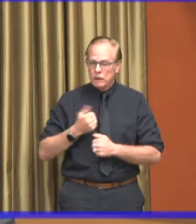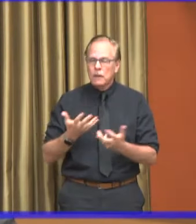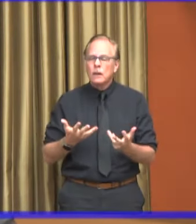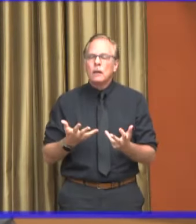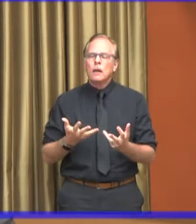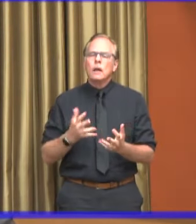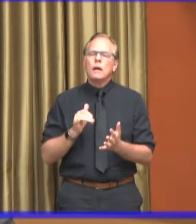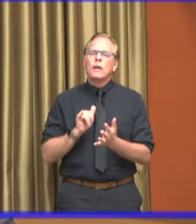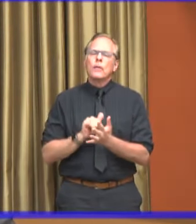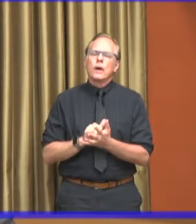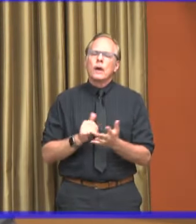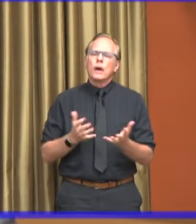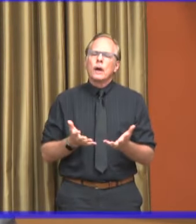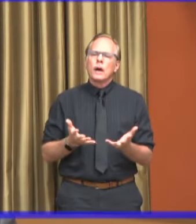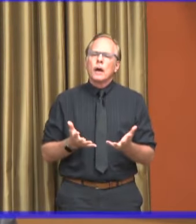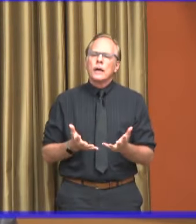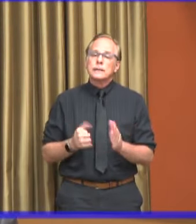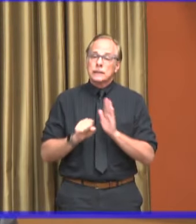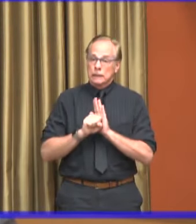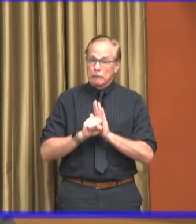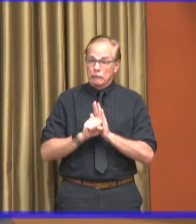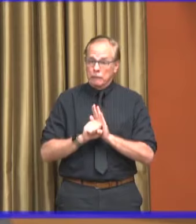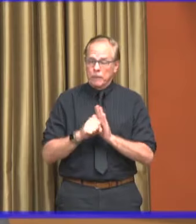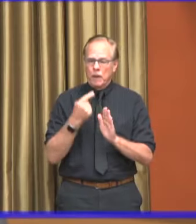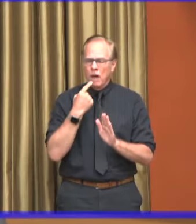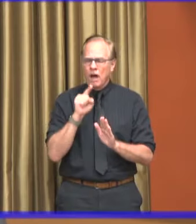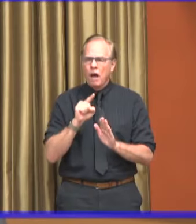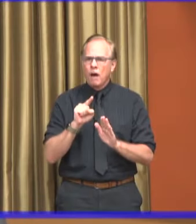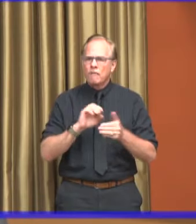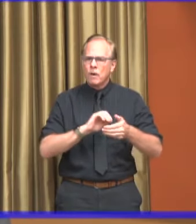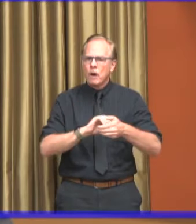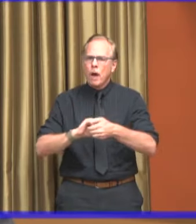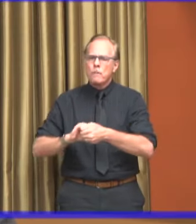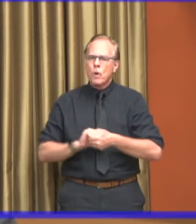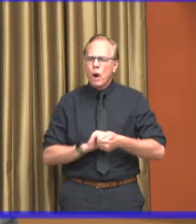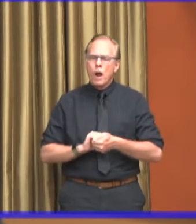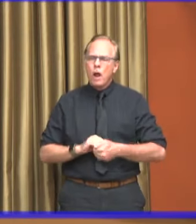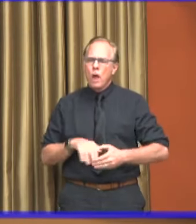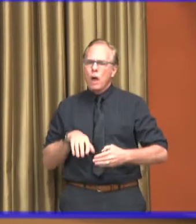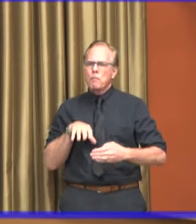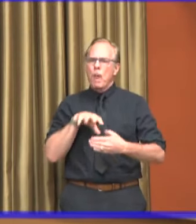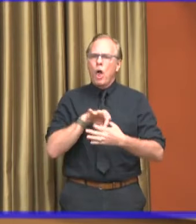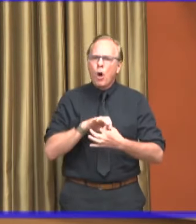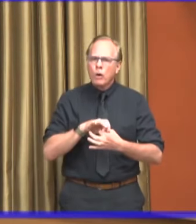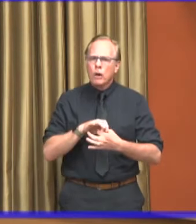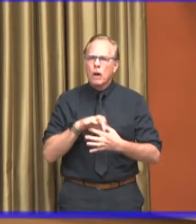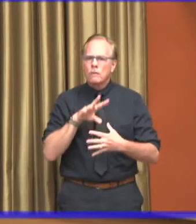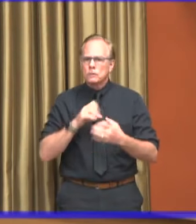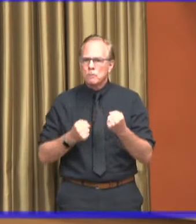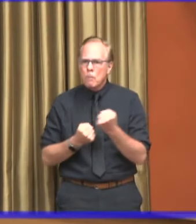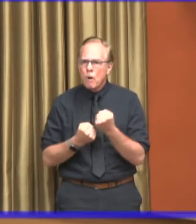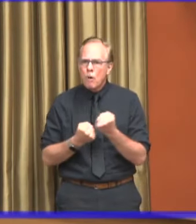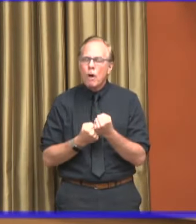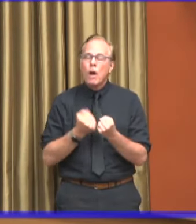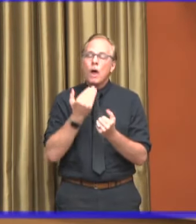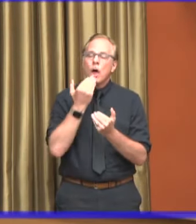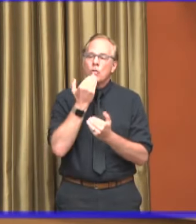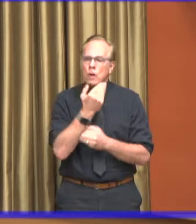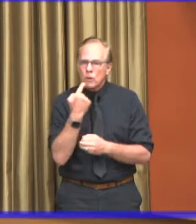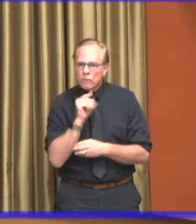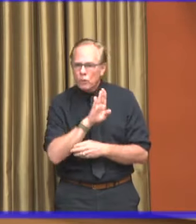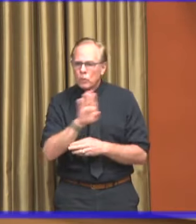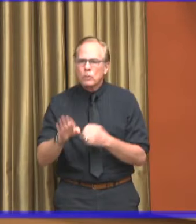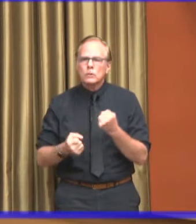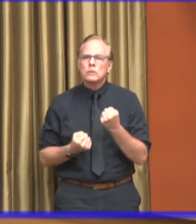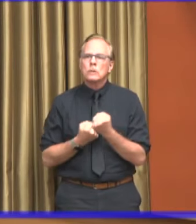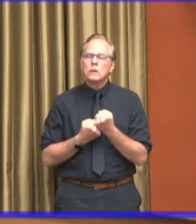a sort of a symbol of camaraderie, of belonging, and of support. And so I thank you for your